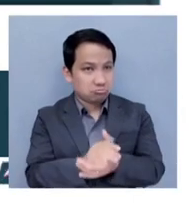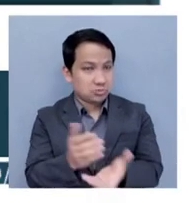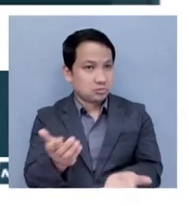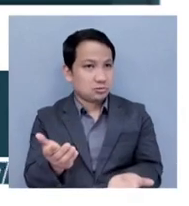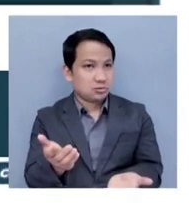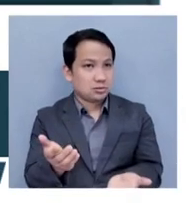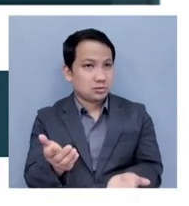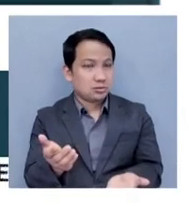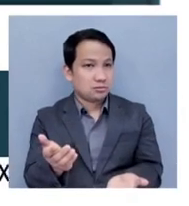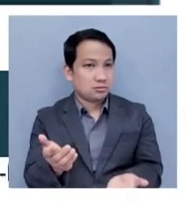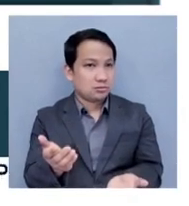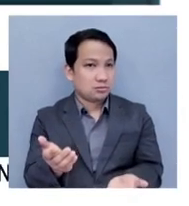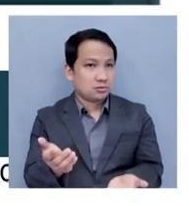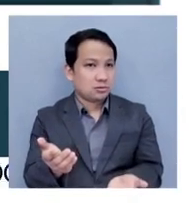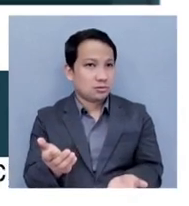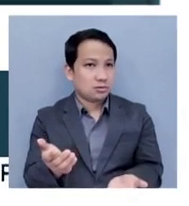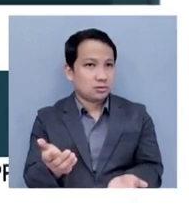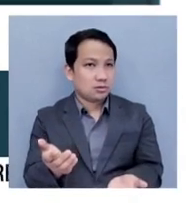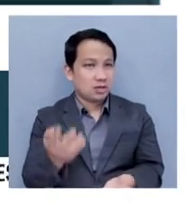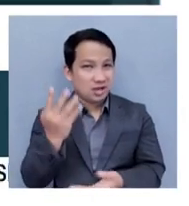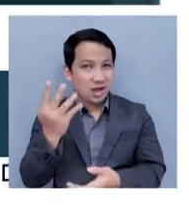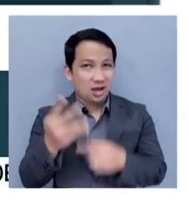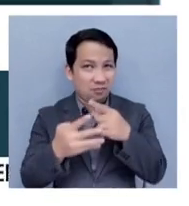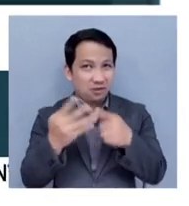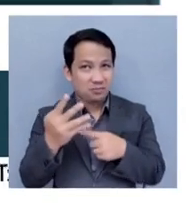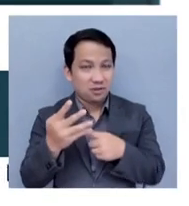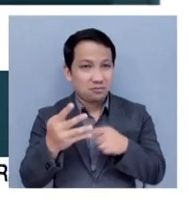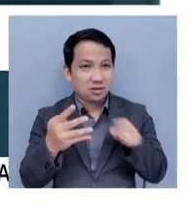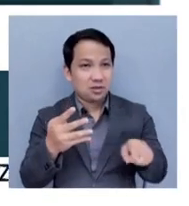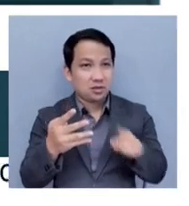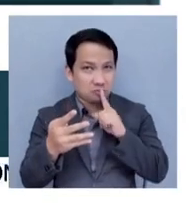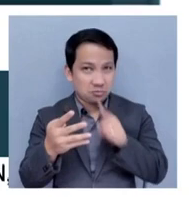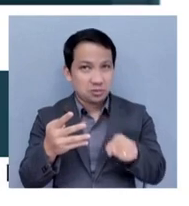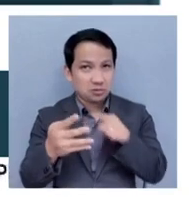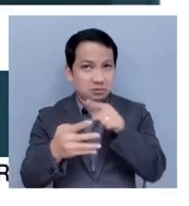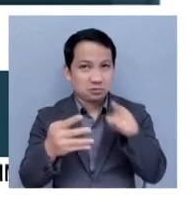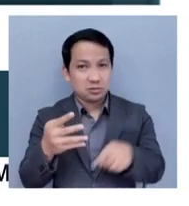level? Apat lang ba talaga? Apat lang ba talaga?